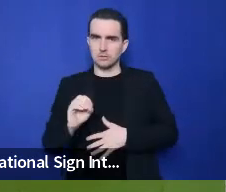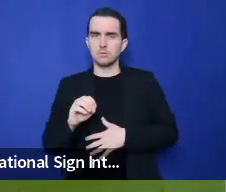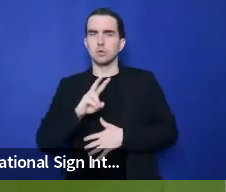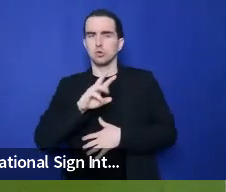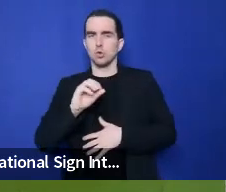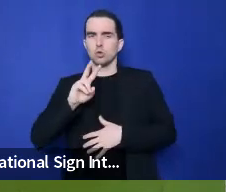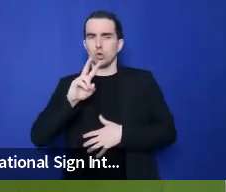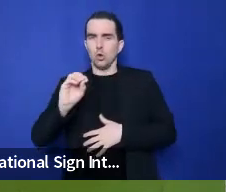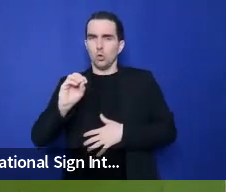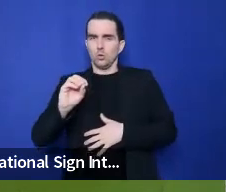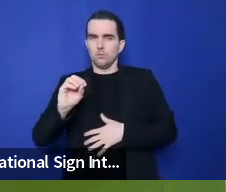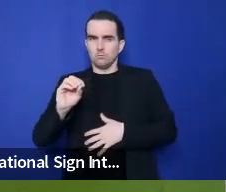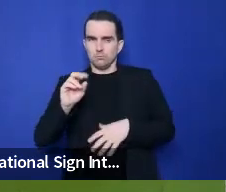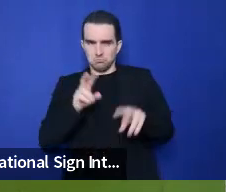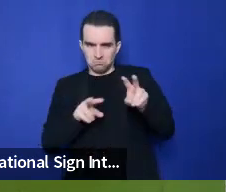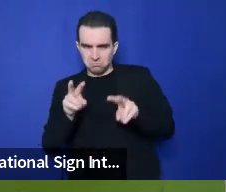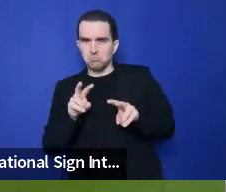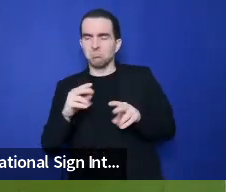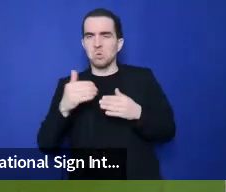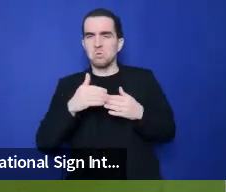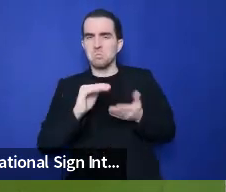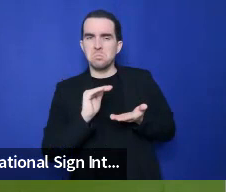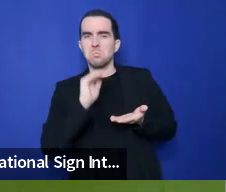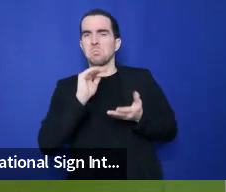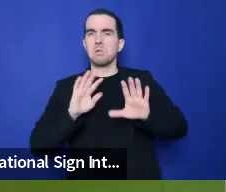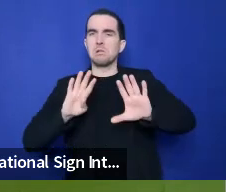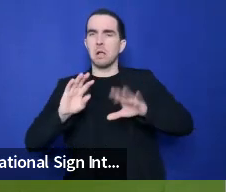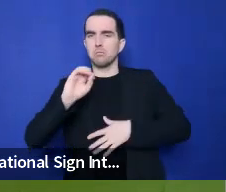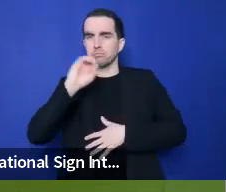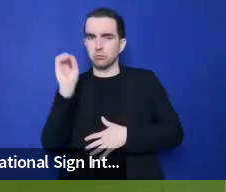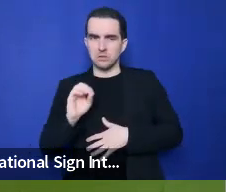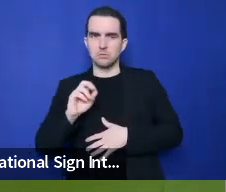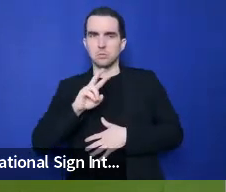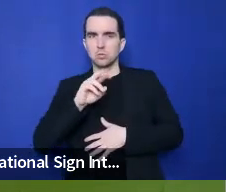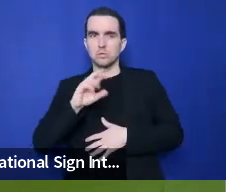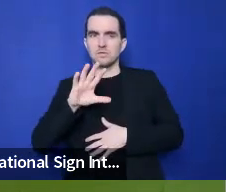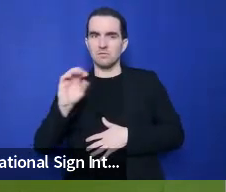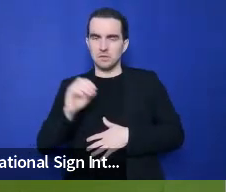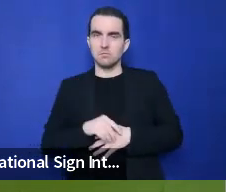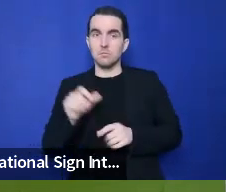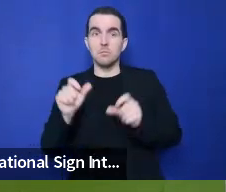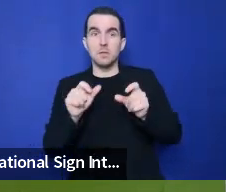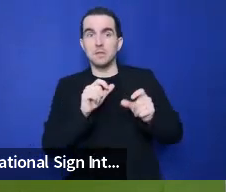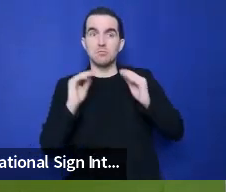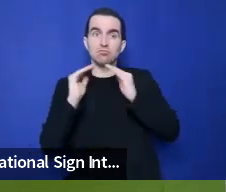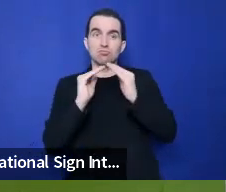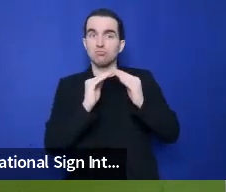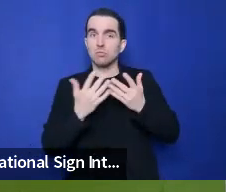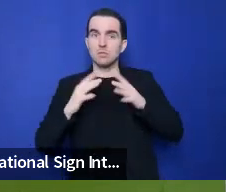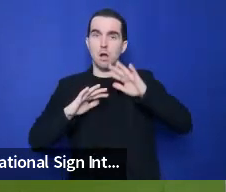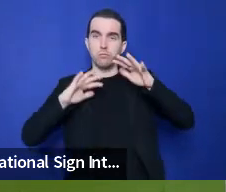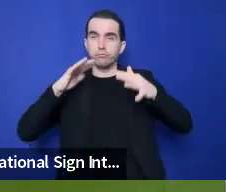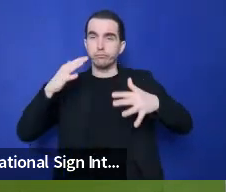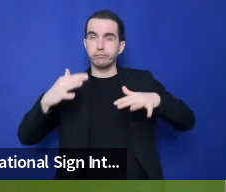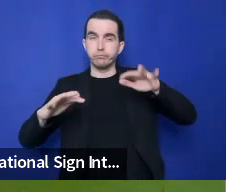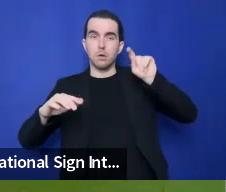areas. So this highlights their constraints in accessing services. Poverty is also deemed common among older people, especially in